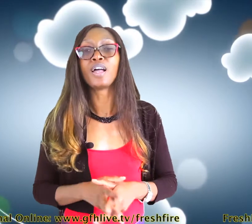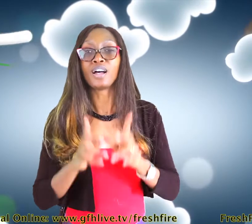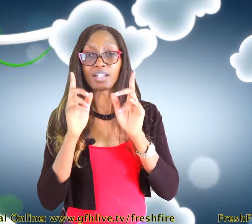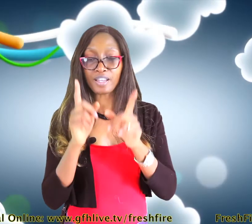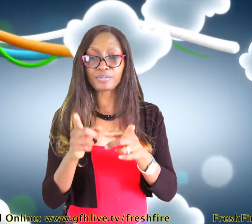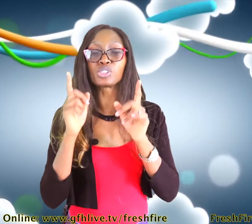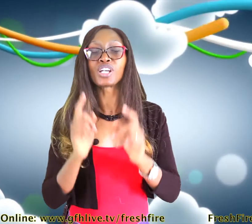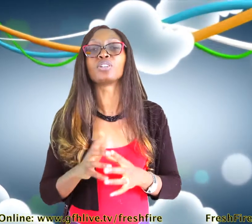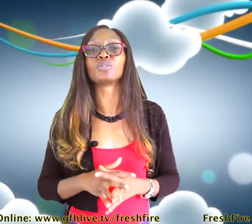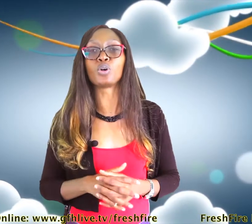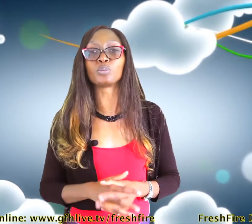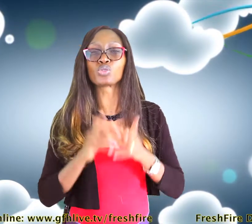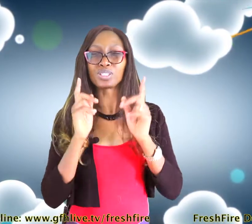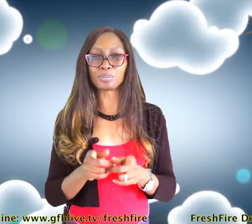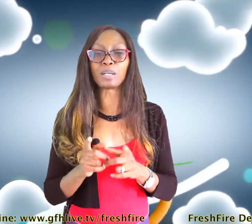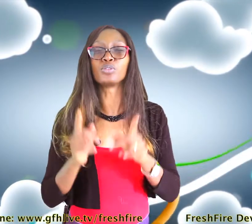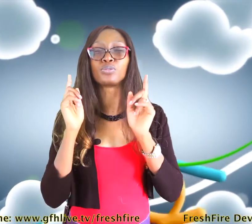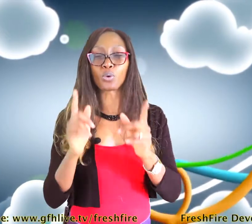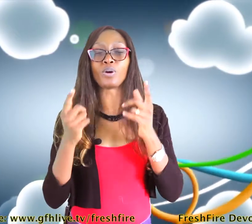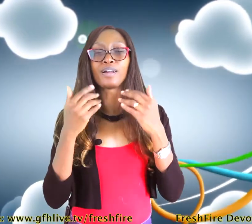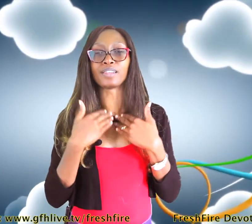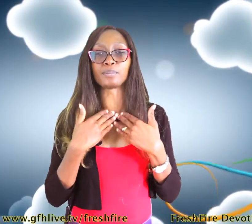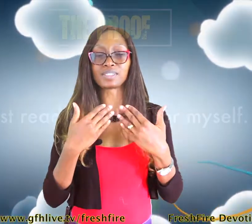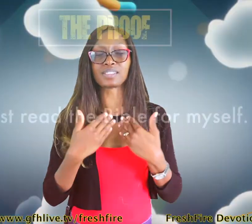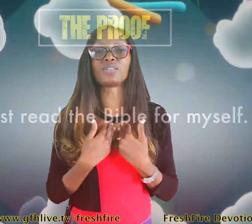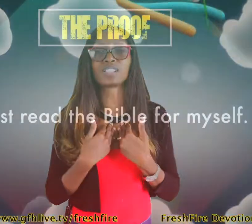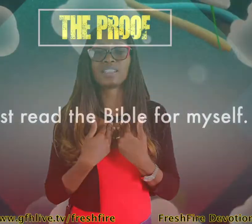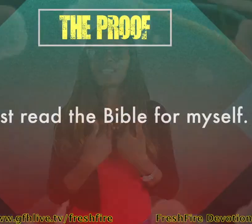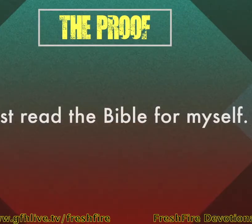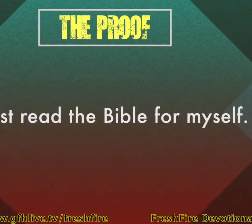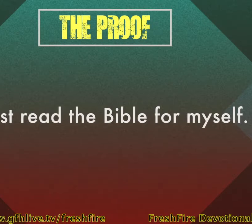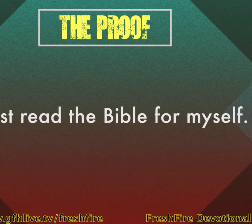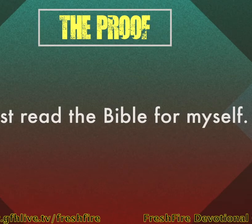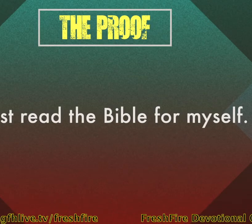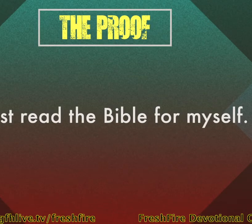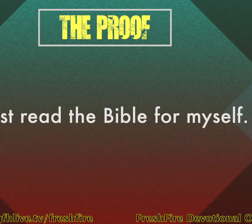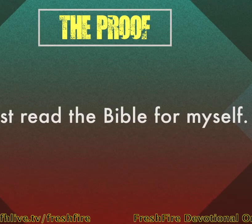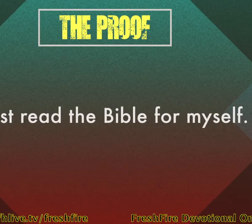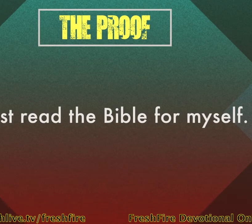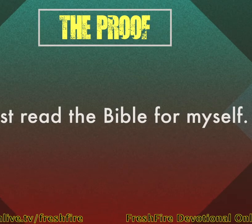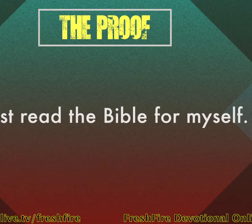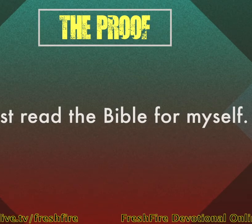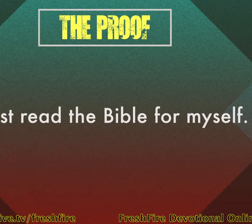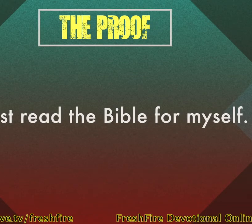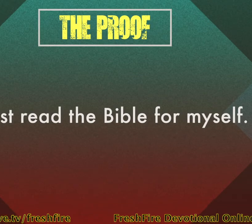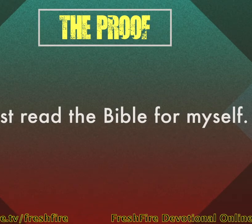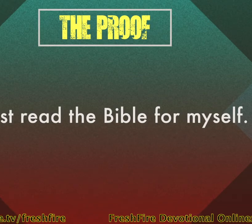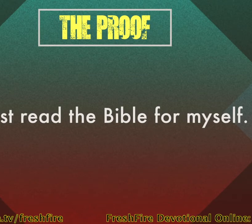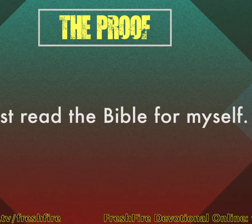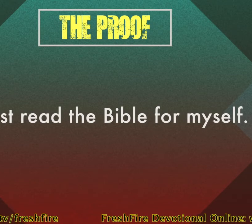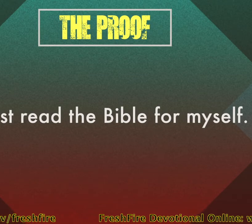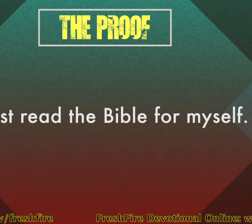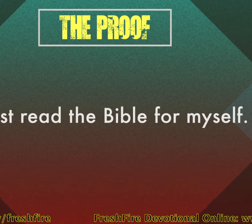you. Every child of God must read the Bible for themselves. Say it, "I must read the Bible for myself."